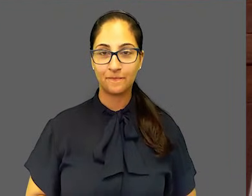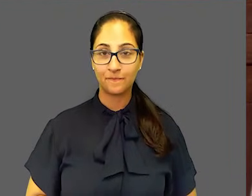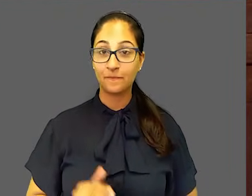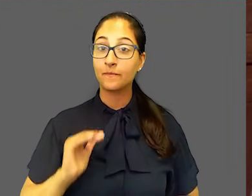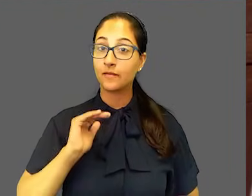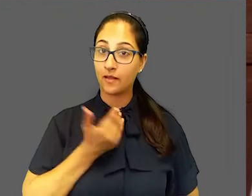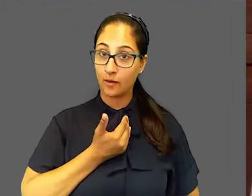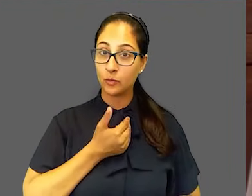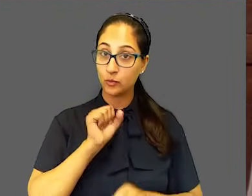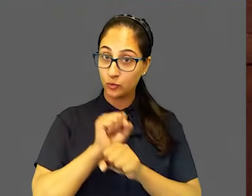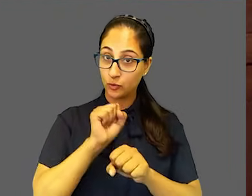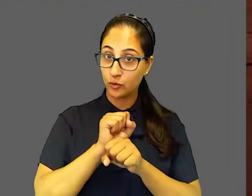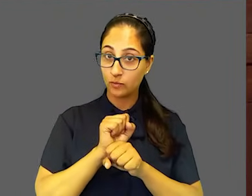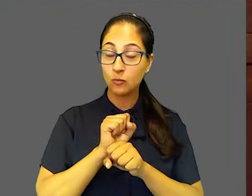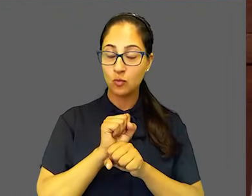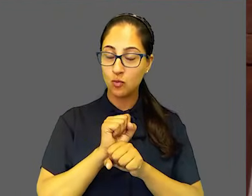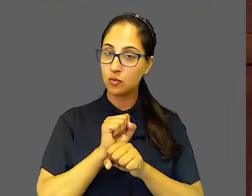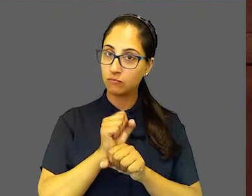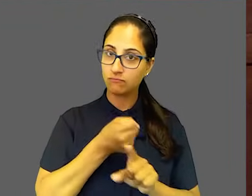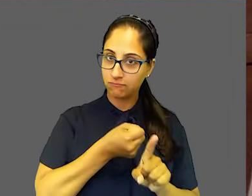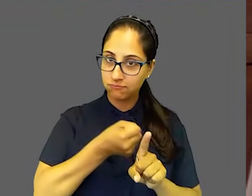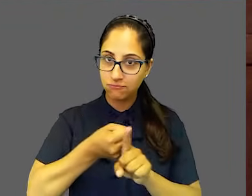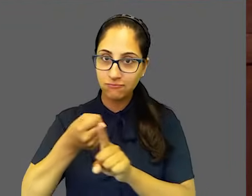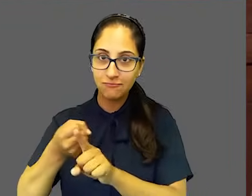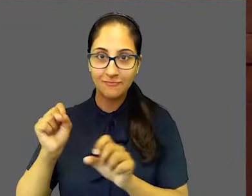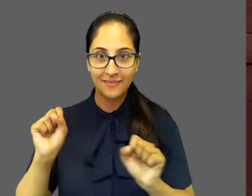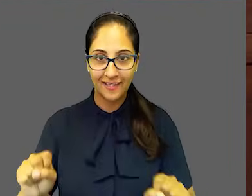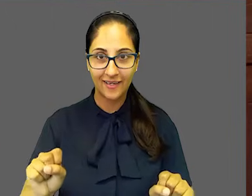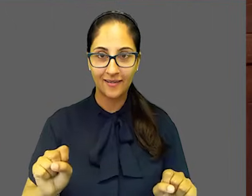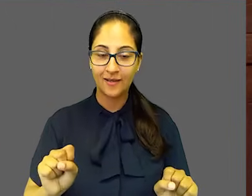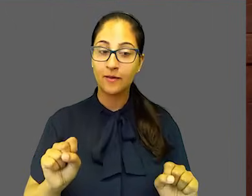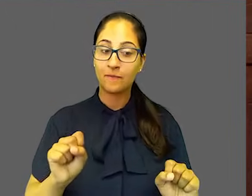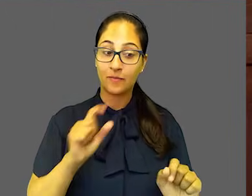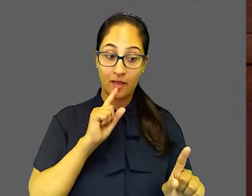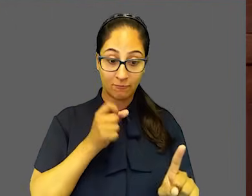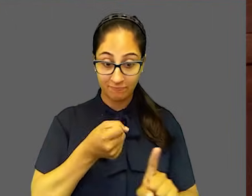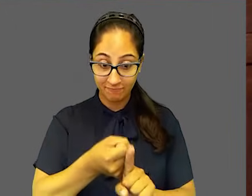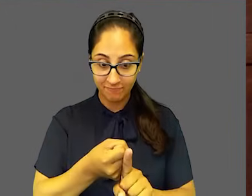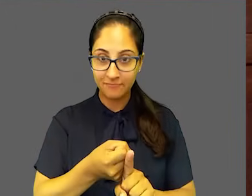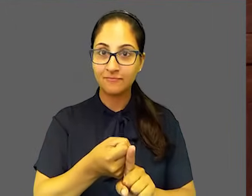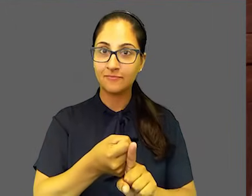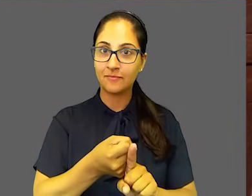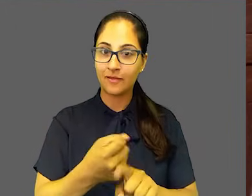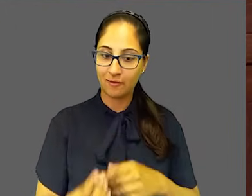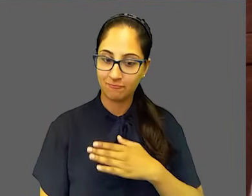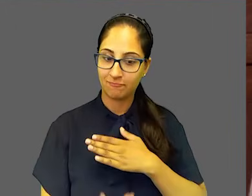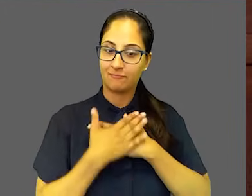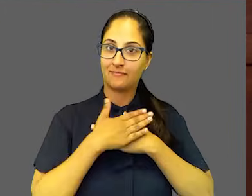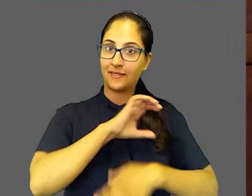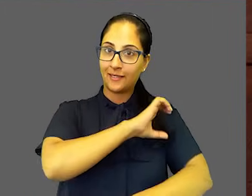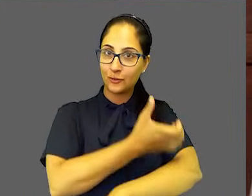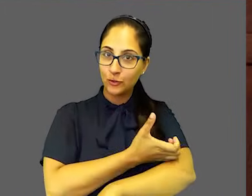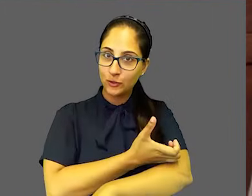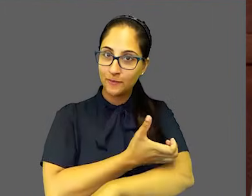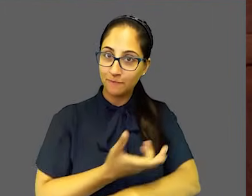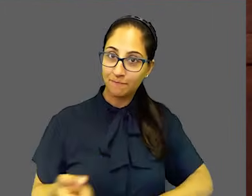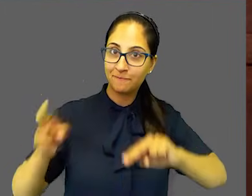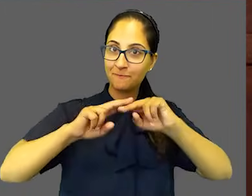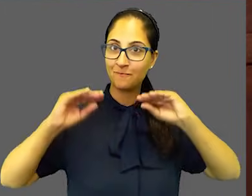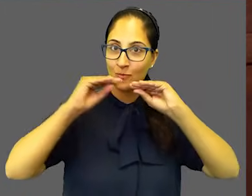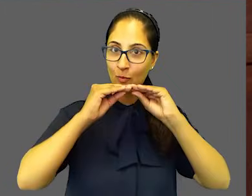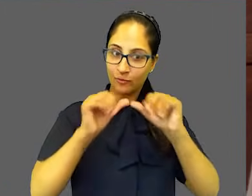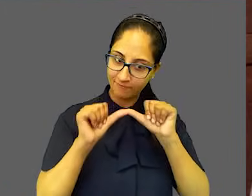can have, it just really gives me the energy to continue here. And, one more thing is really, we now have students,